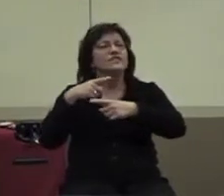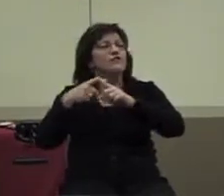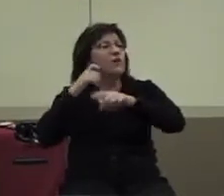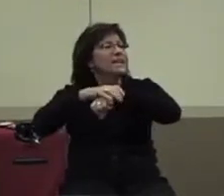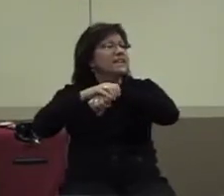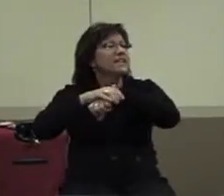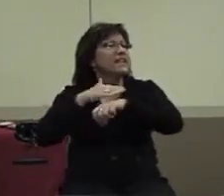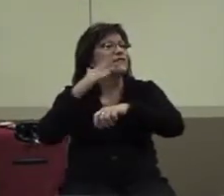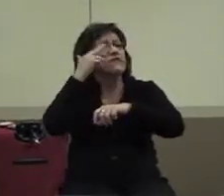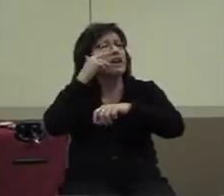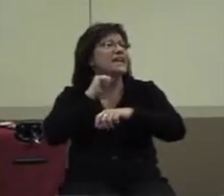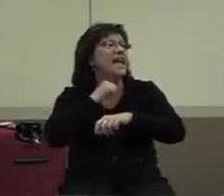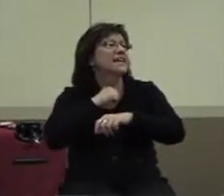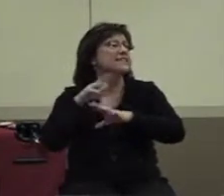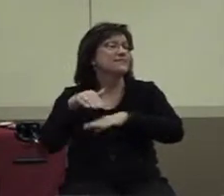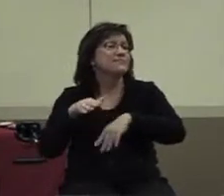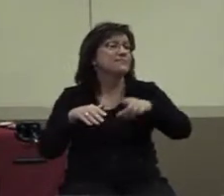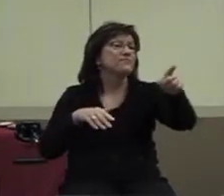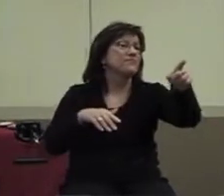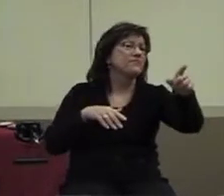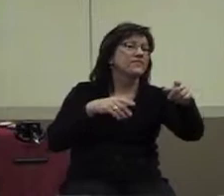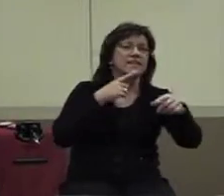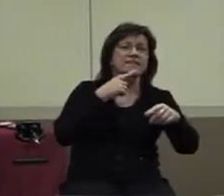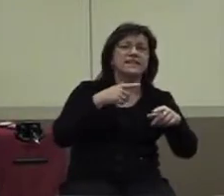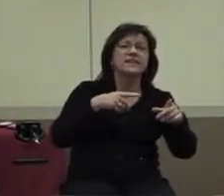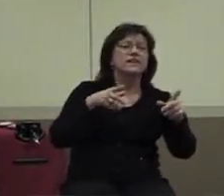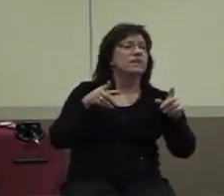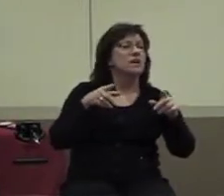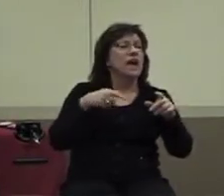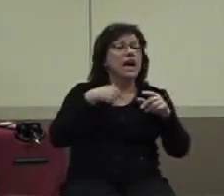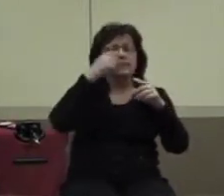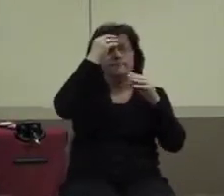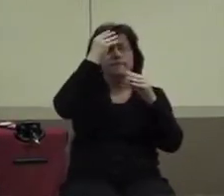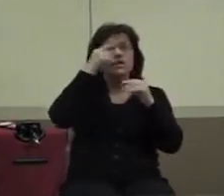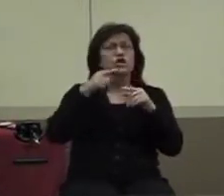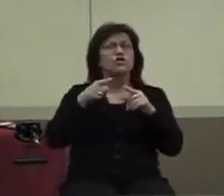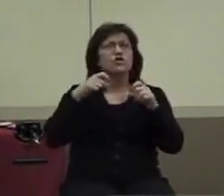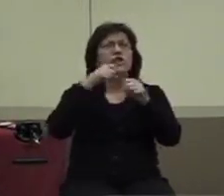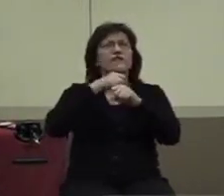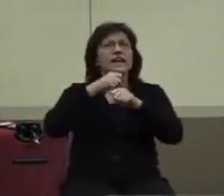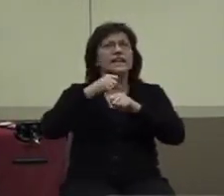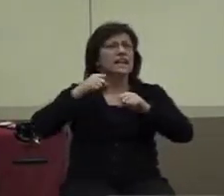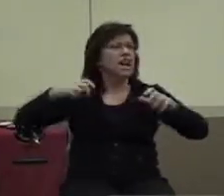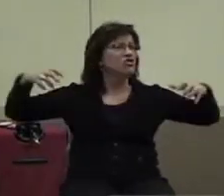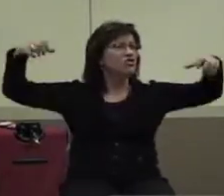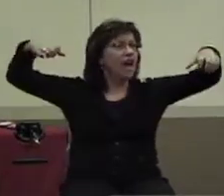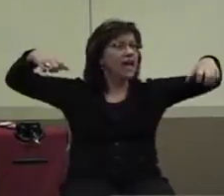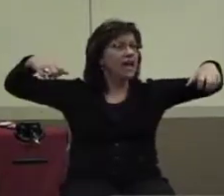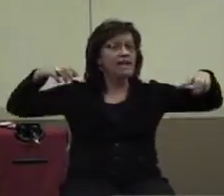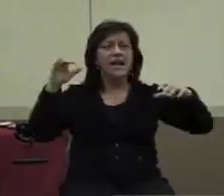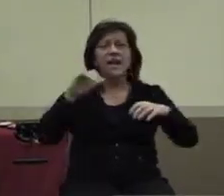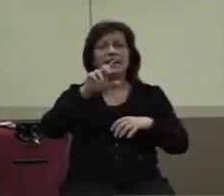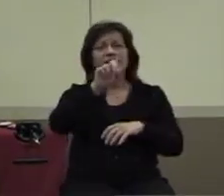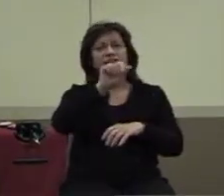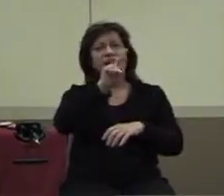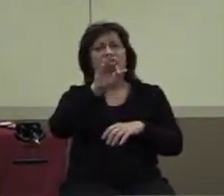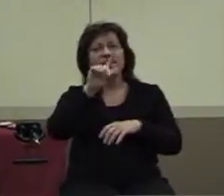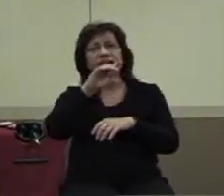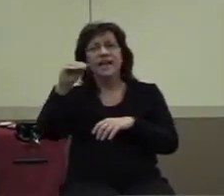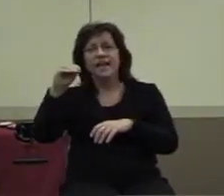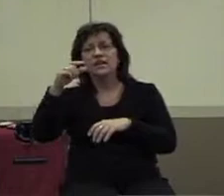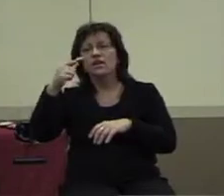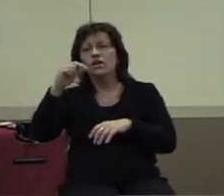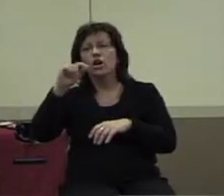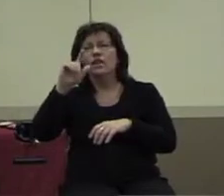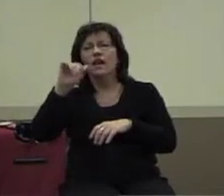say you're fighting a giant. You fight like David. Oh, yeah. So in your head, right. You say. Oh, I'll